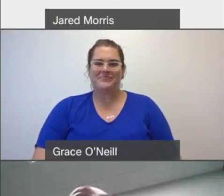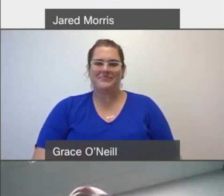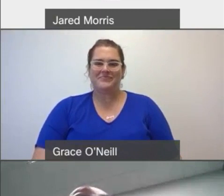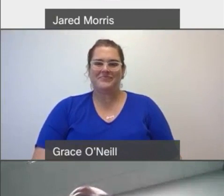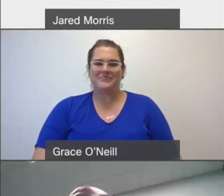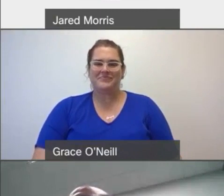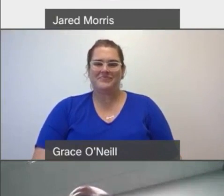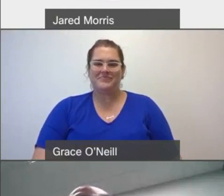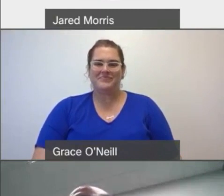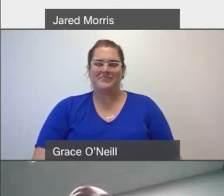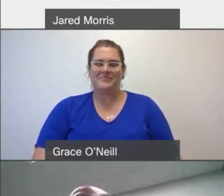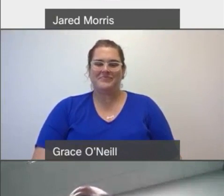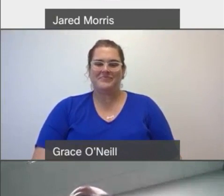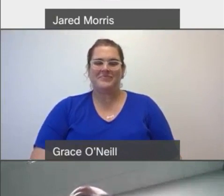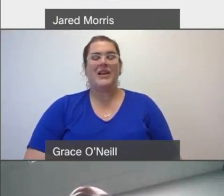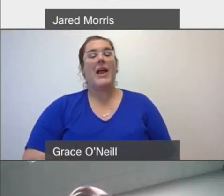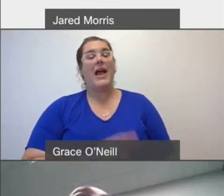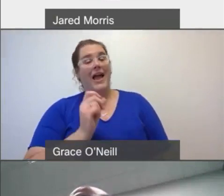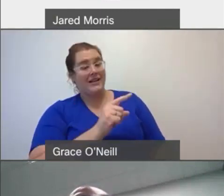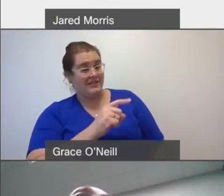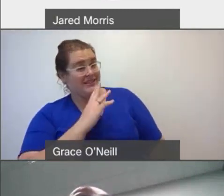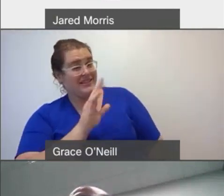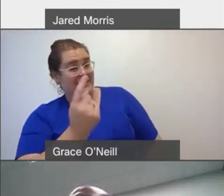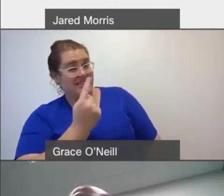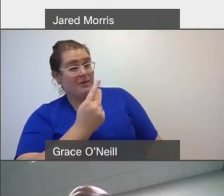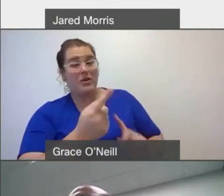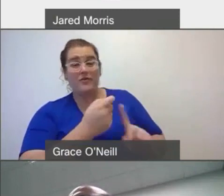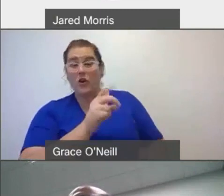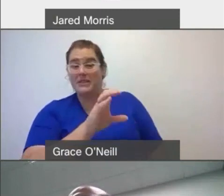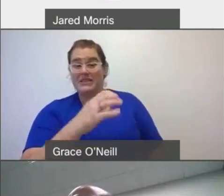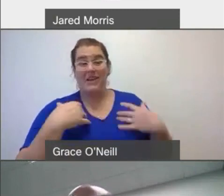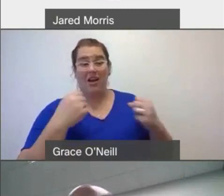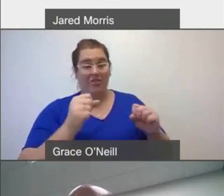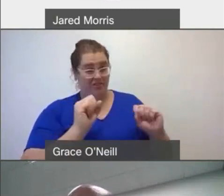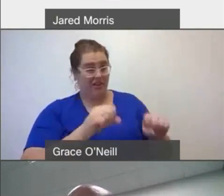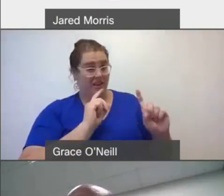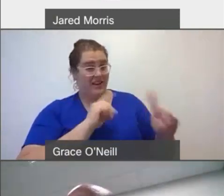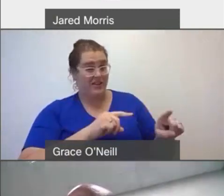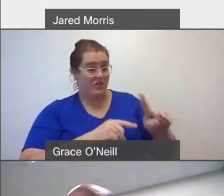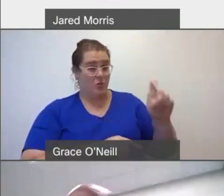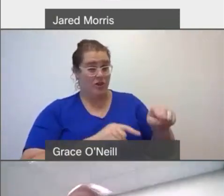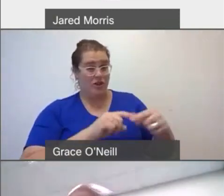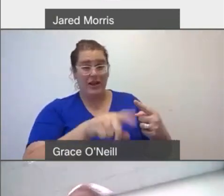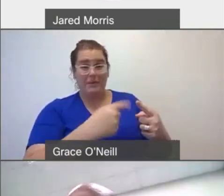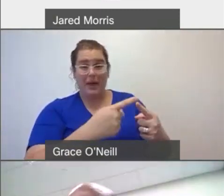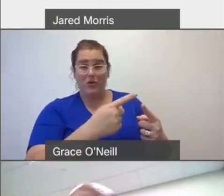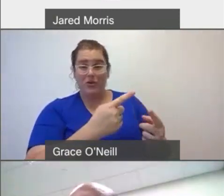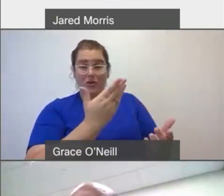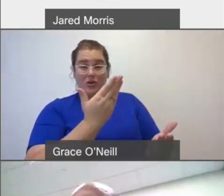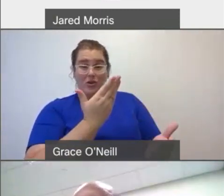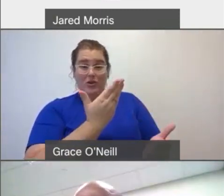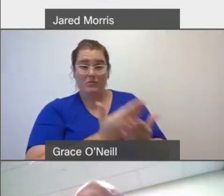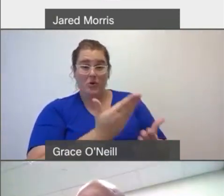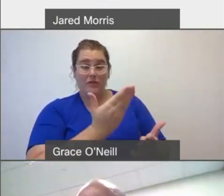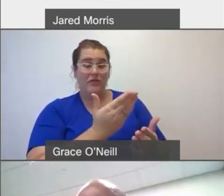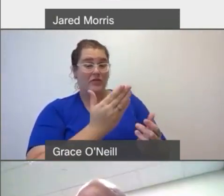Is there someone from DC Health that can address the question regarding proof has to be uploaded with a request